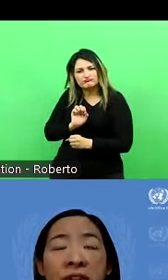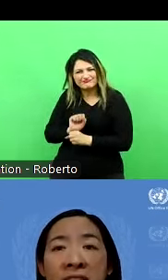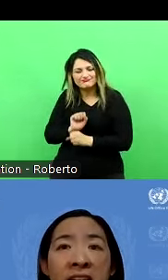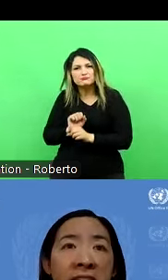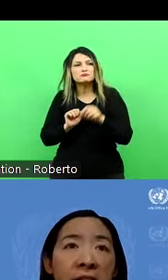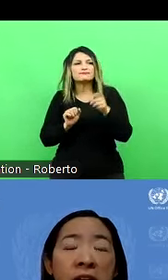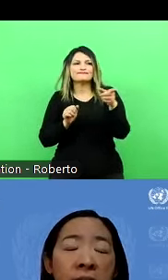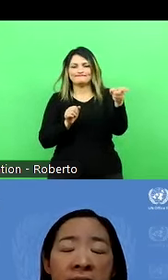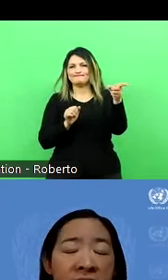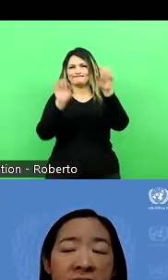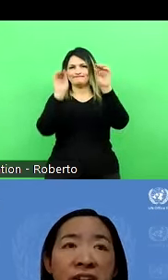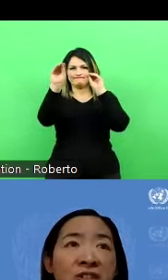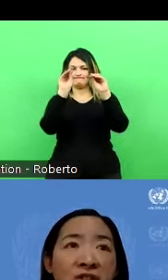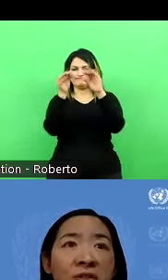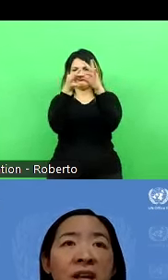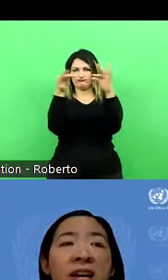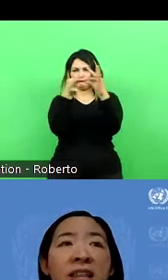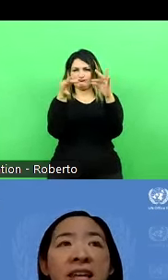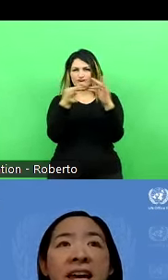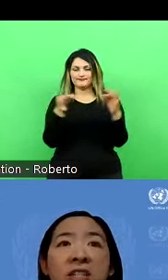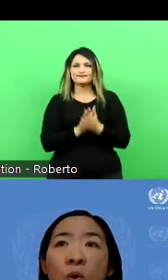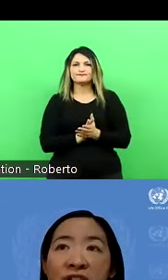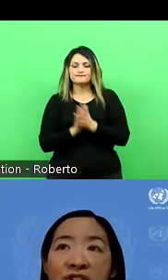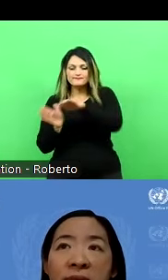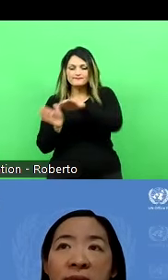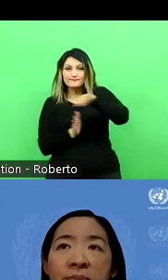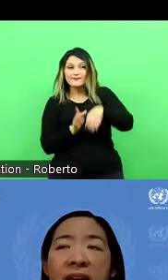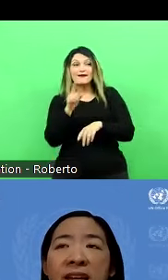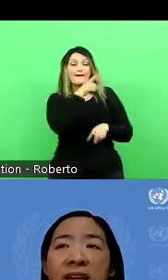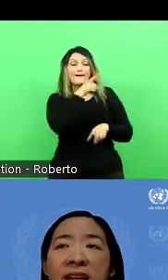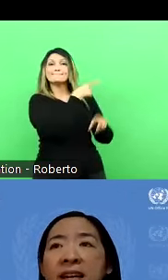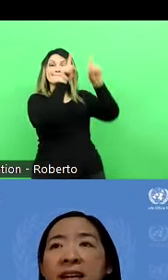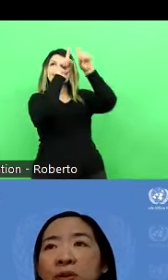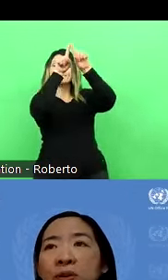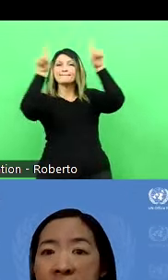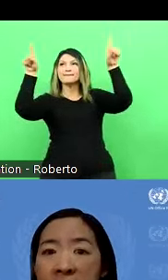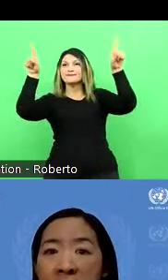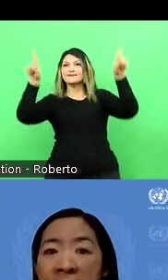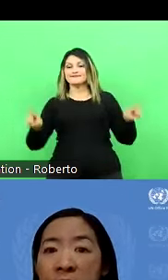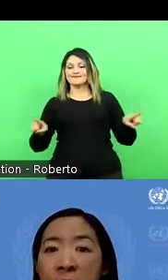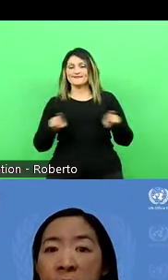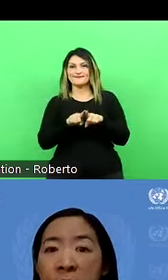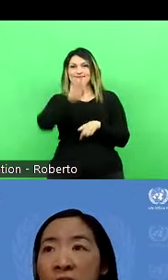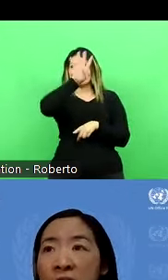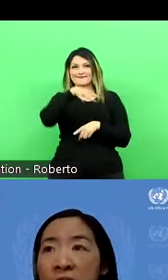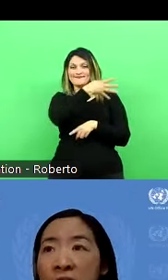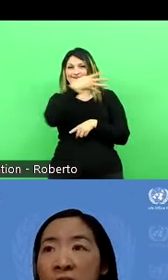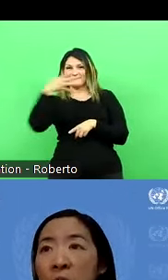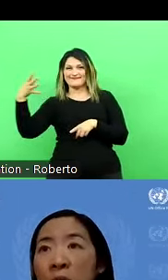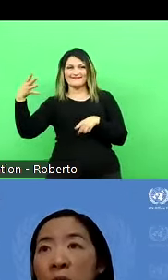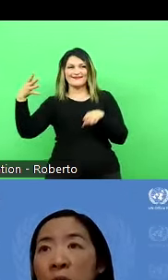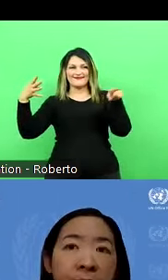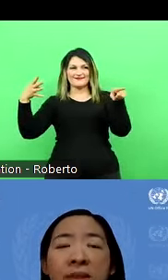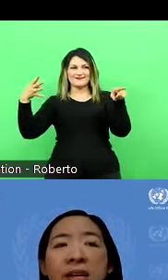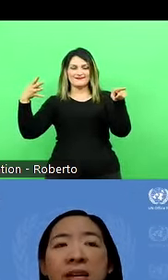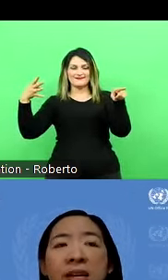of the 10 essentials that has the question. It provides the comments, explanation on